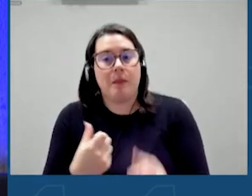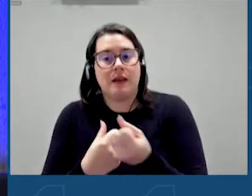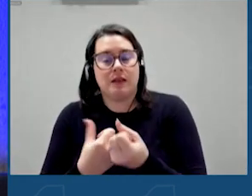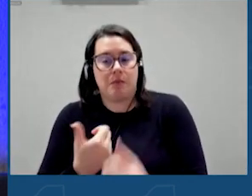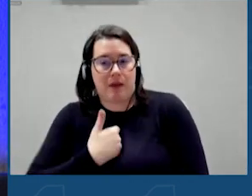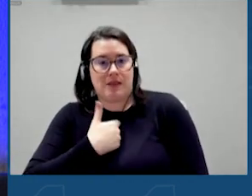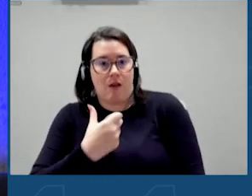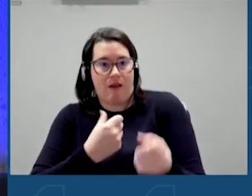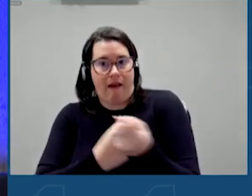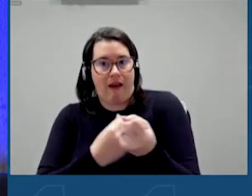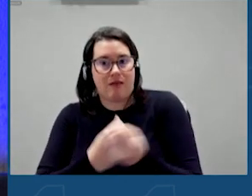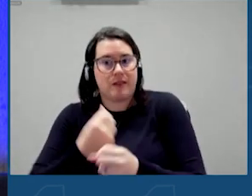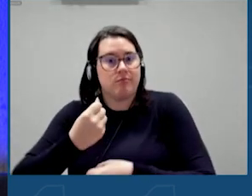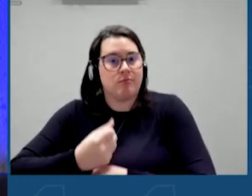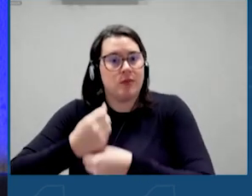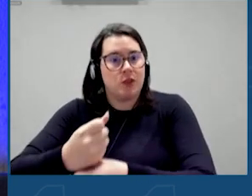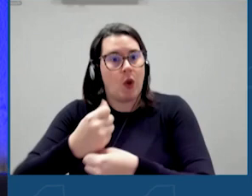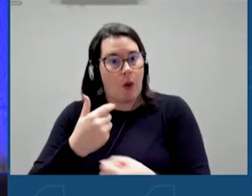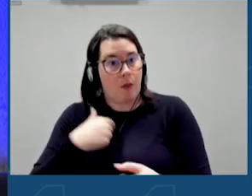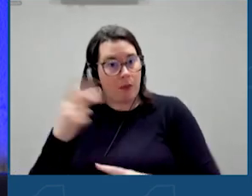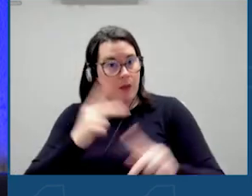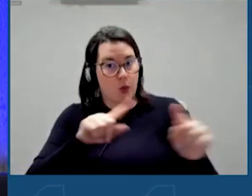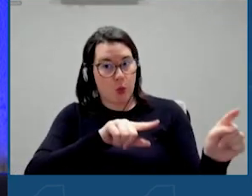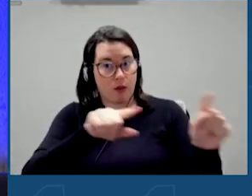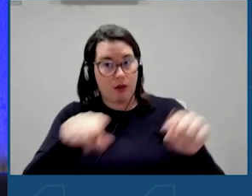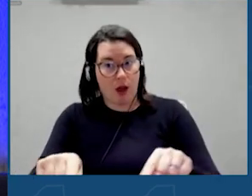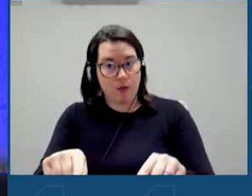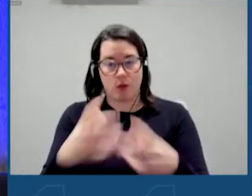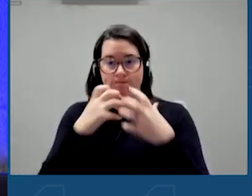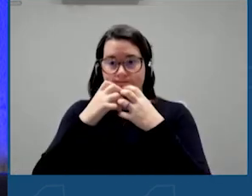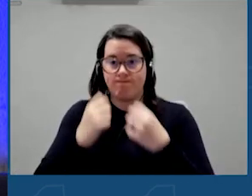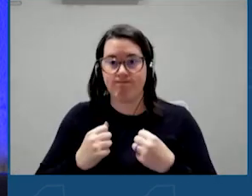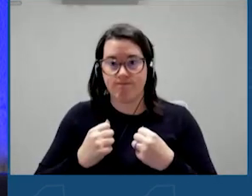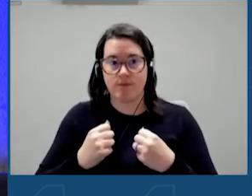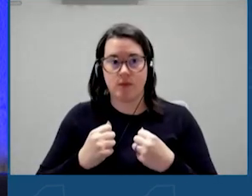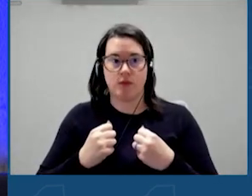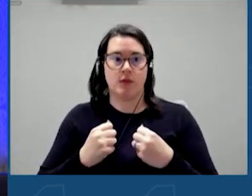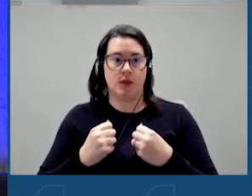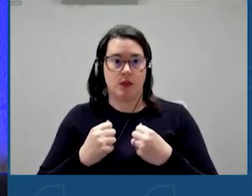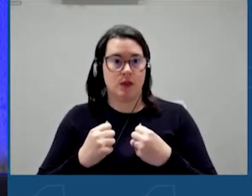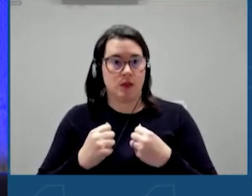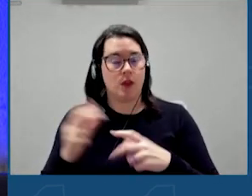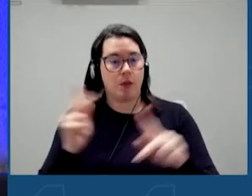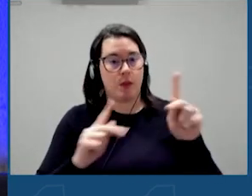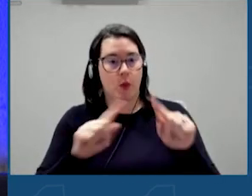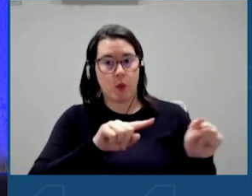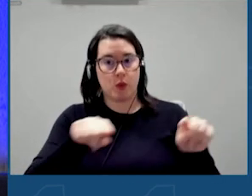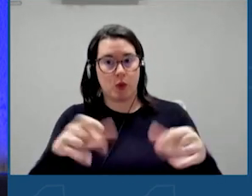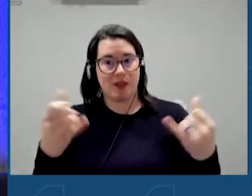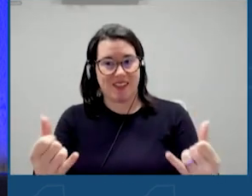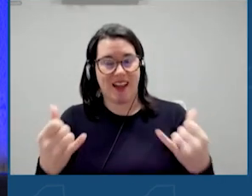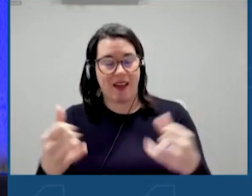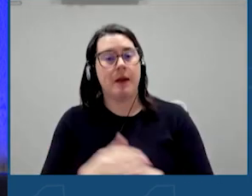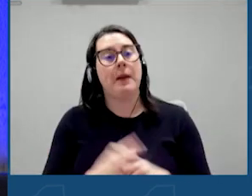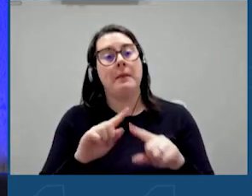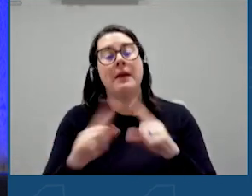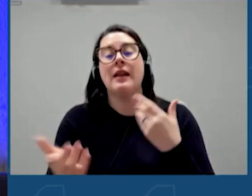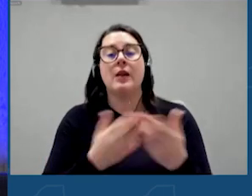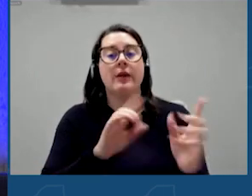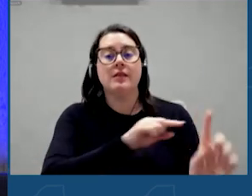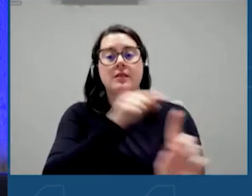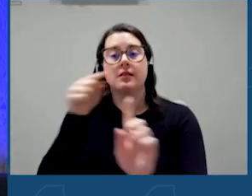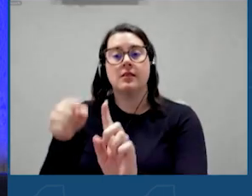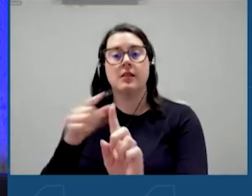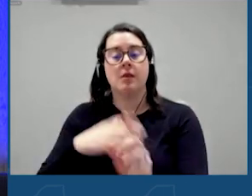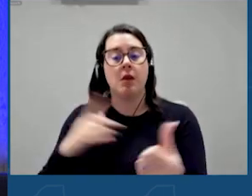I admire people who put their time into causes they believe so profoundly, and so certainly the individuals who joined us today. But I mentioned my first day of the state